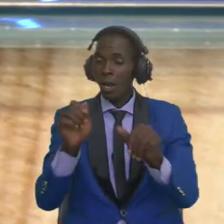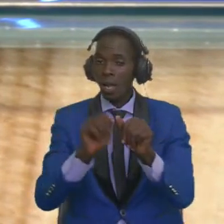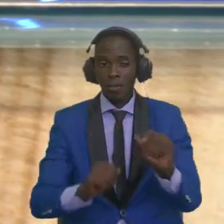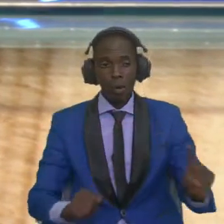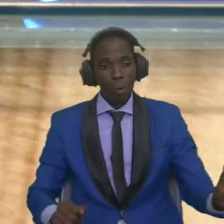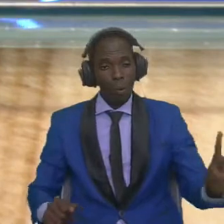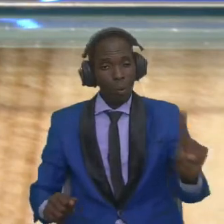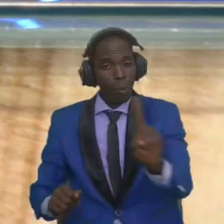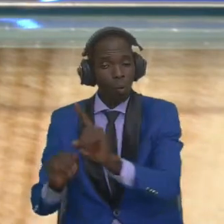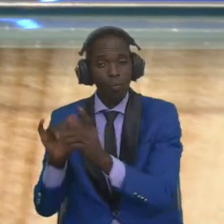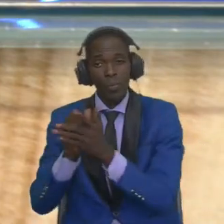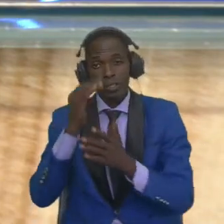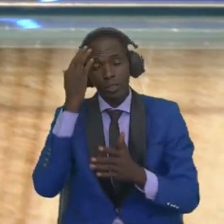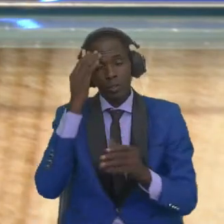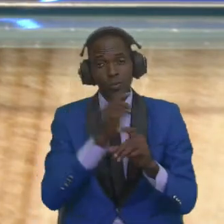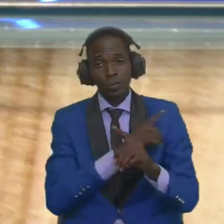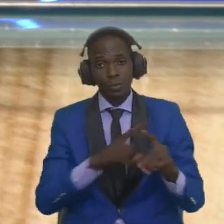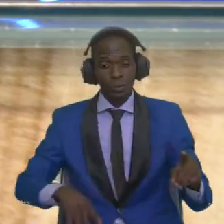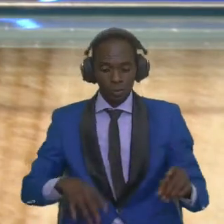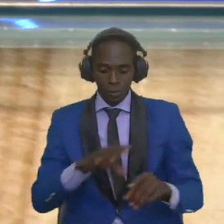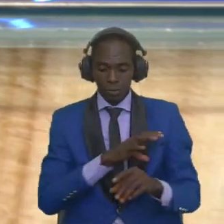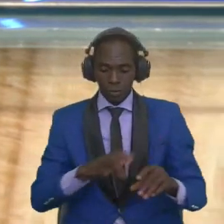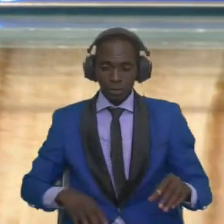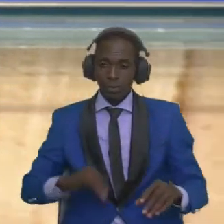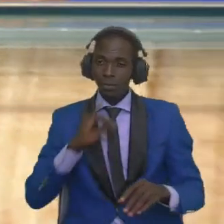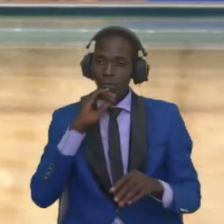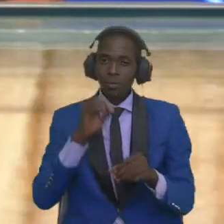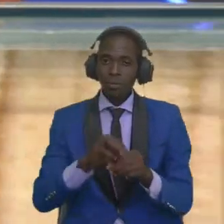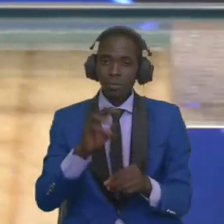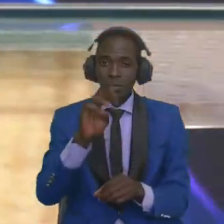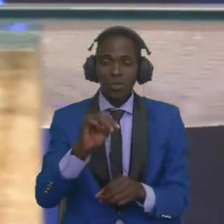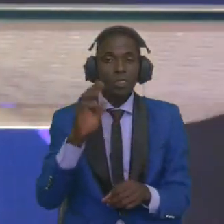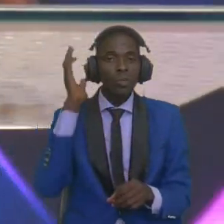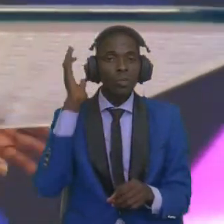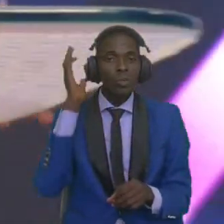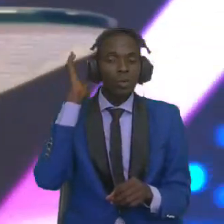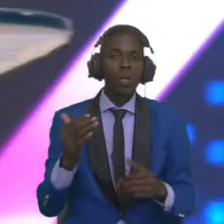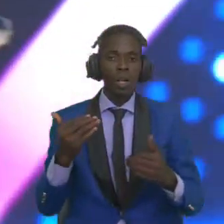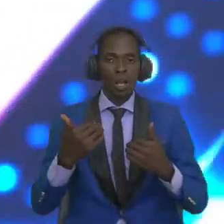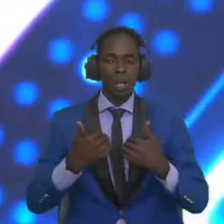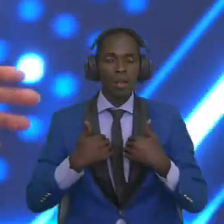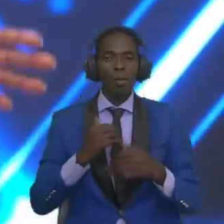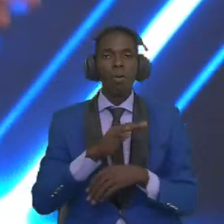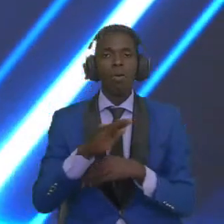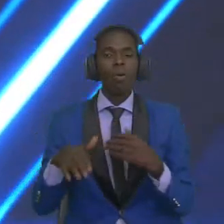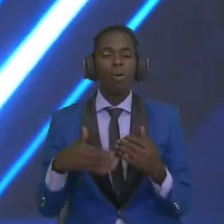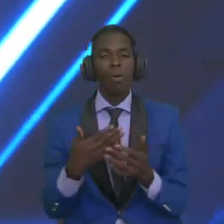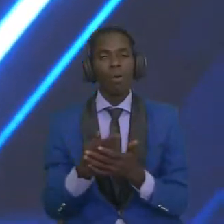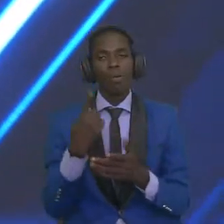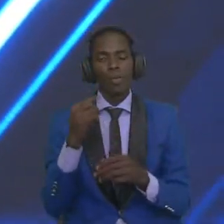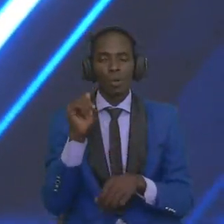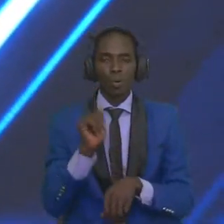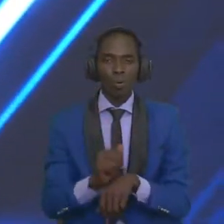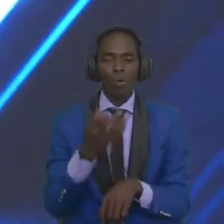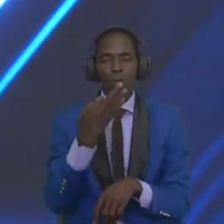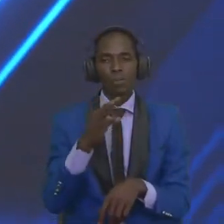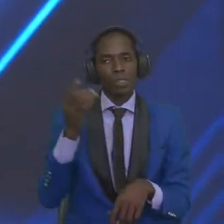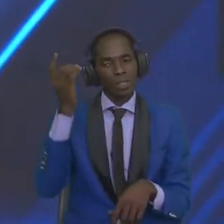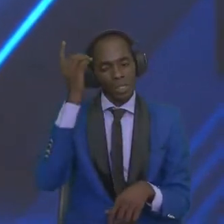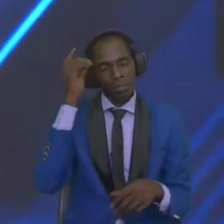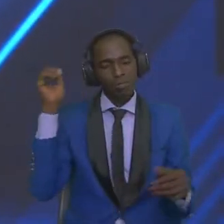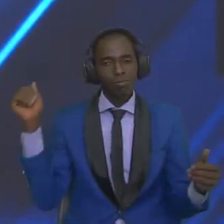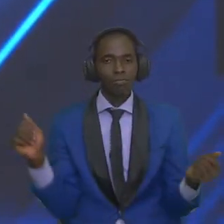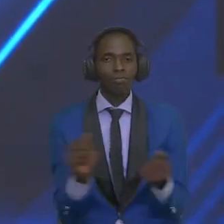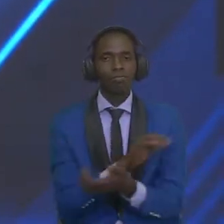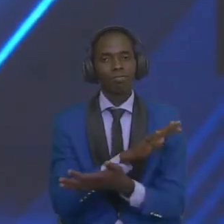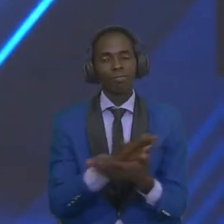knows the Lord and Christ lives in him will have all the works of the devil